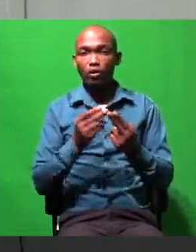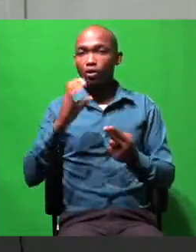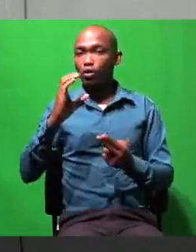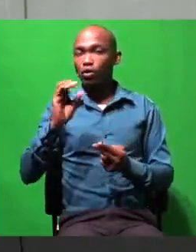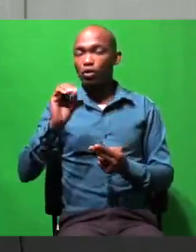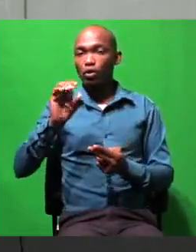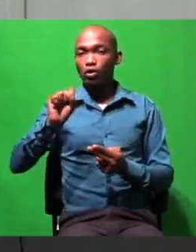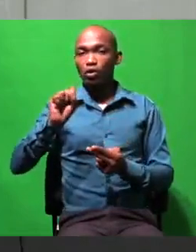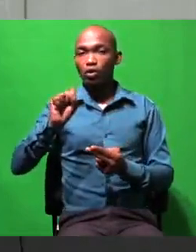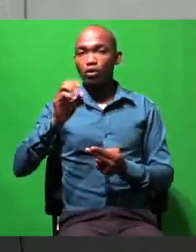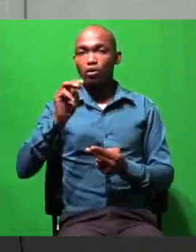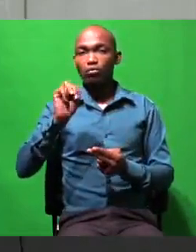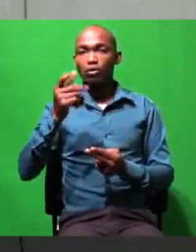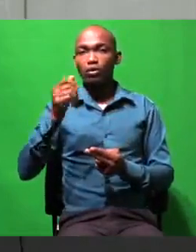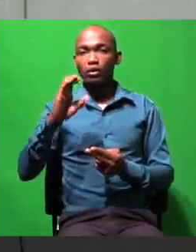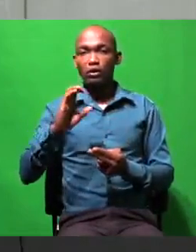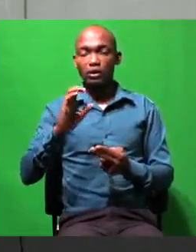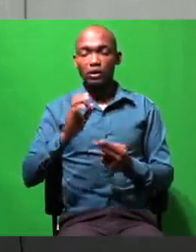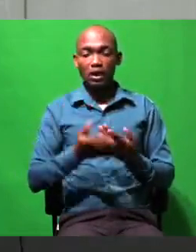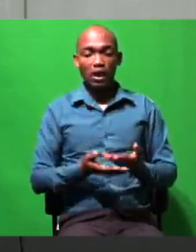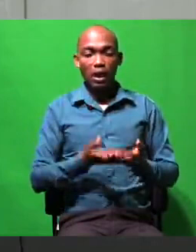also need to